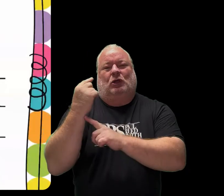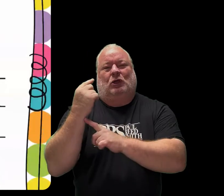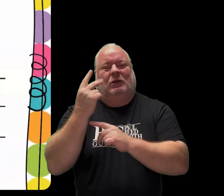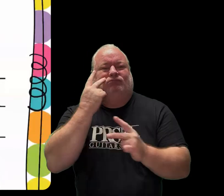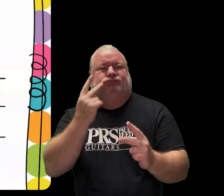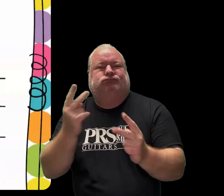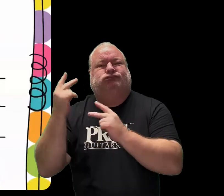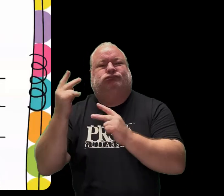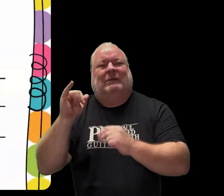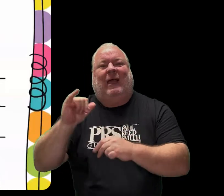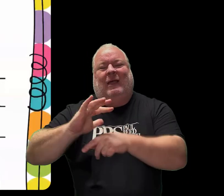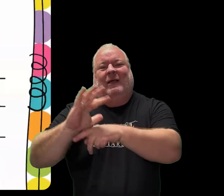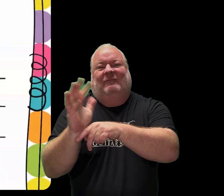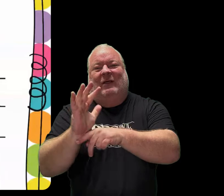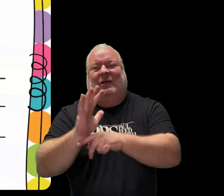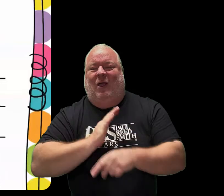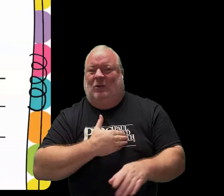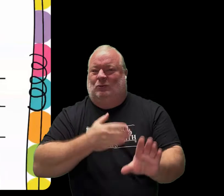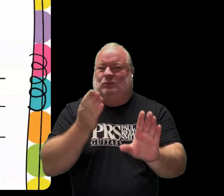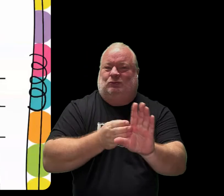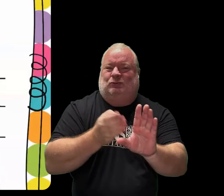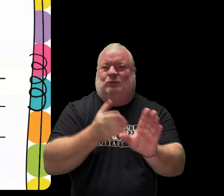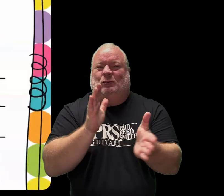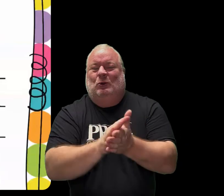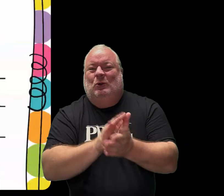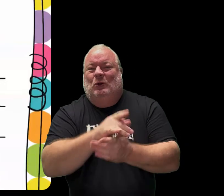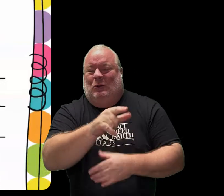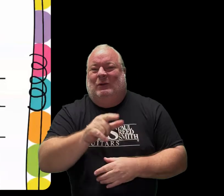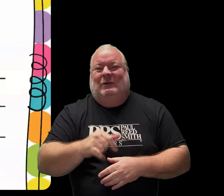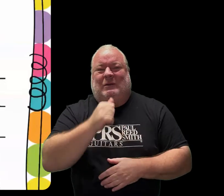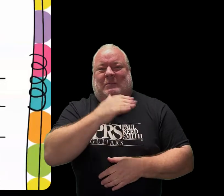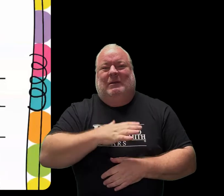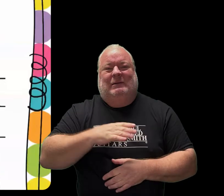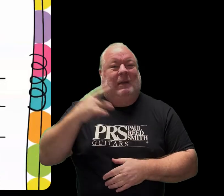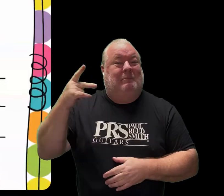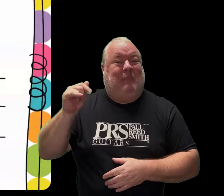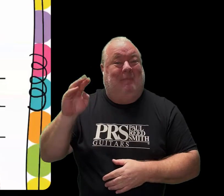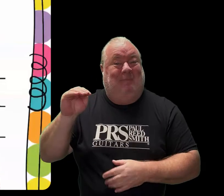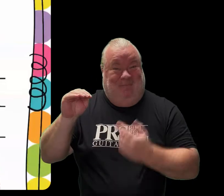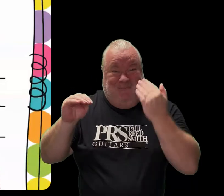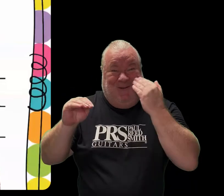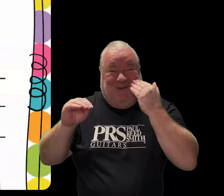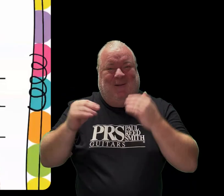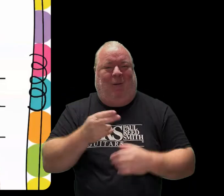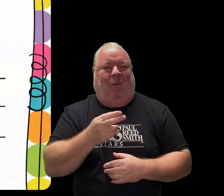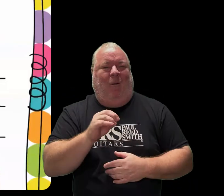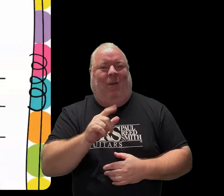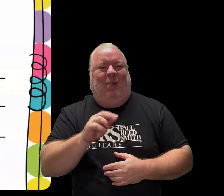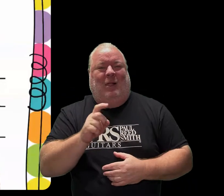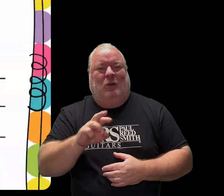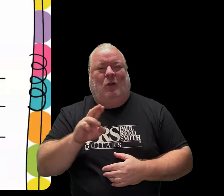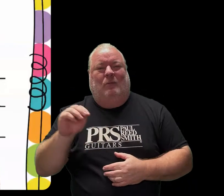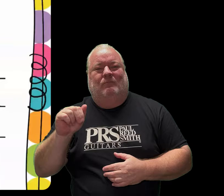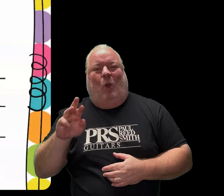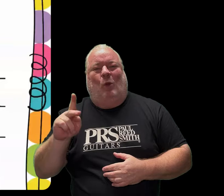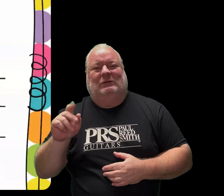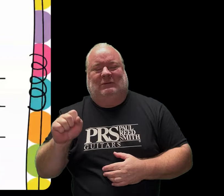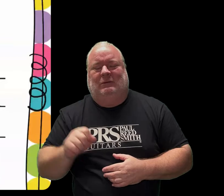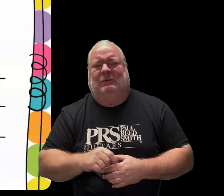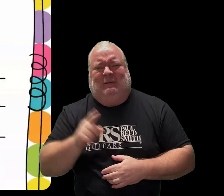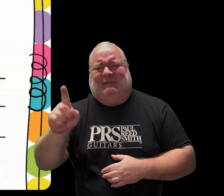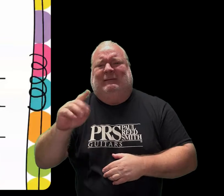video of our awesome psychologist, Mrs. Hollander Marks. She did a video for us last